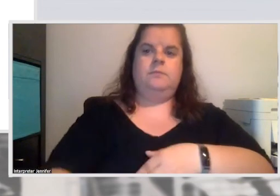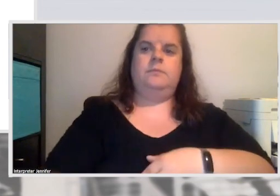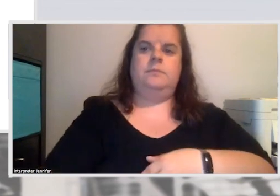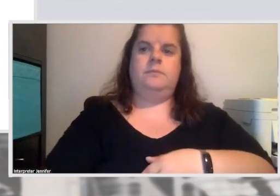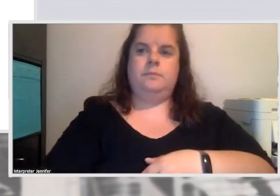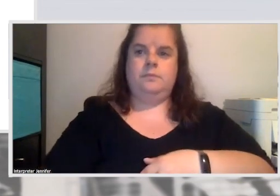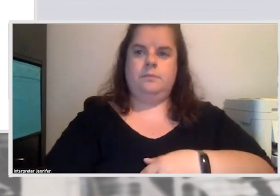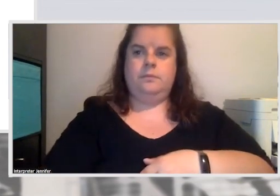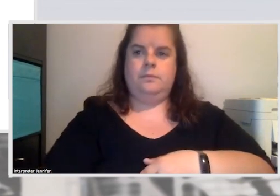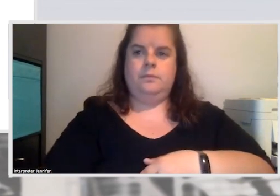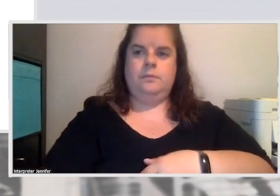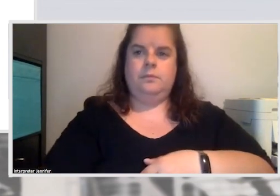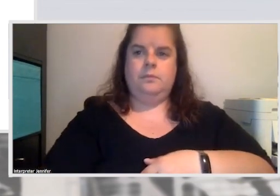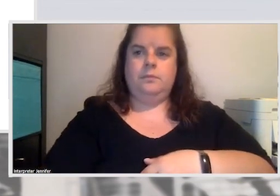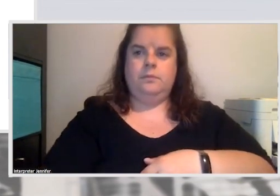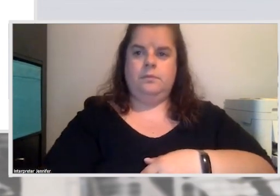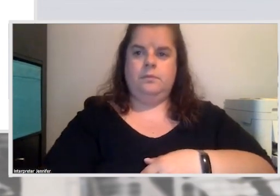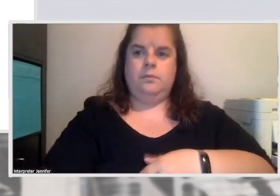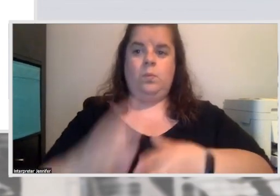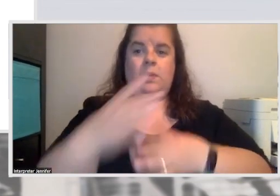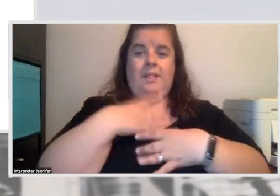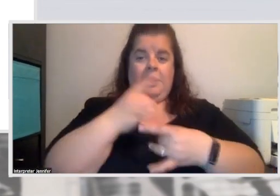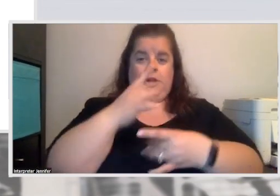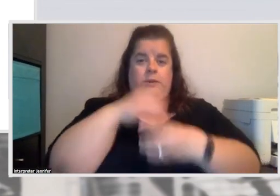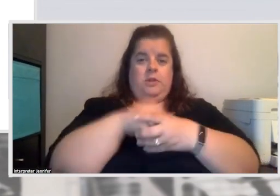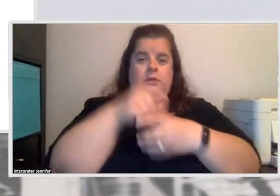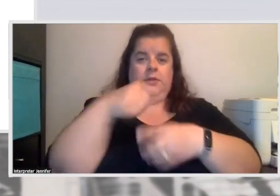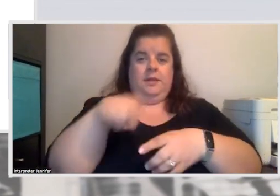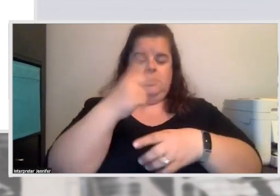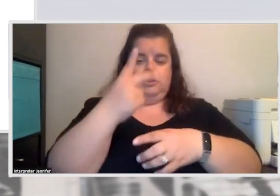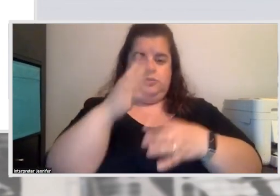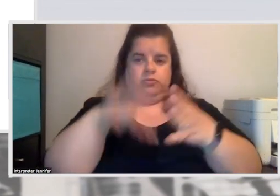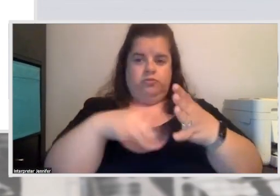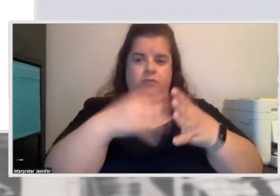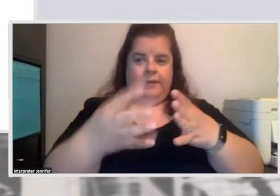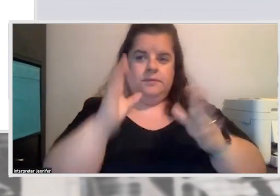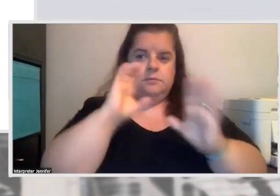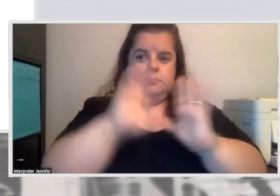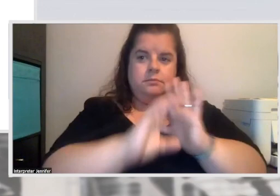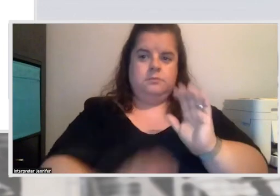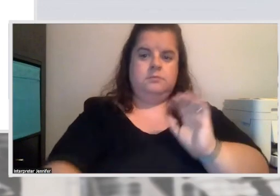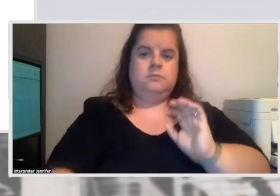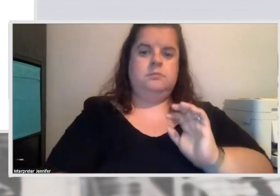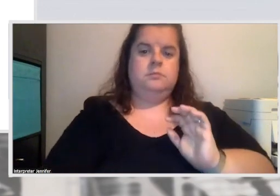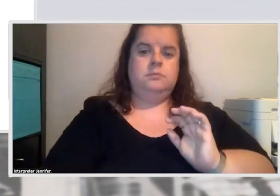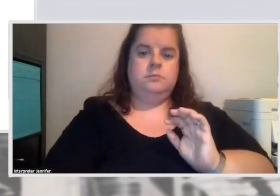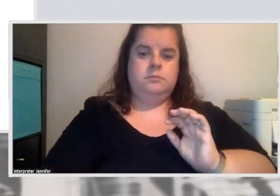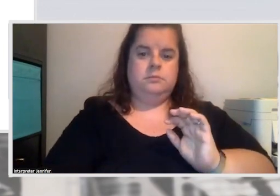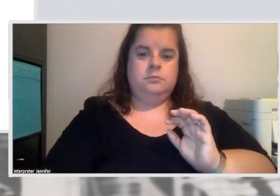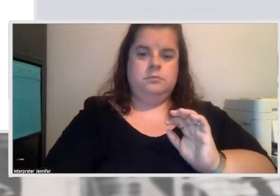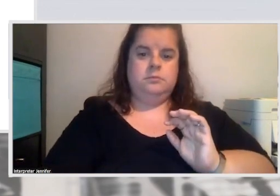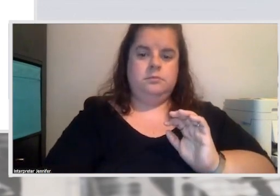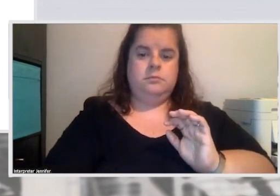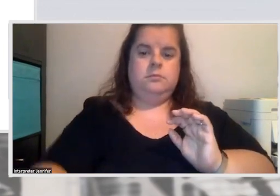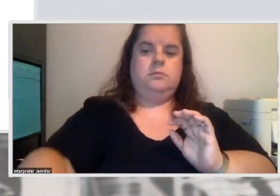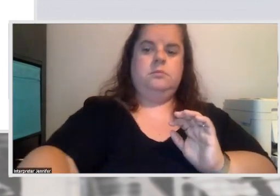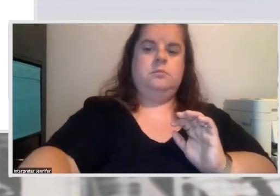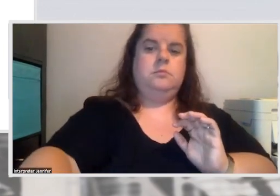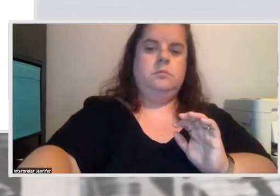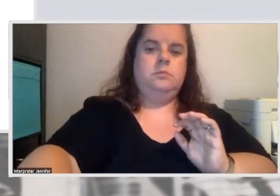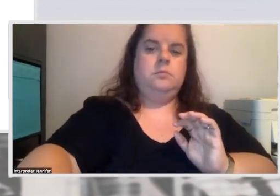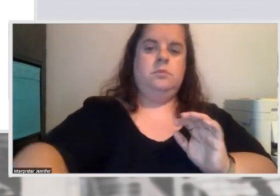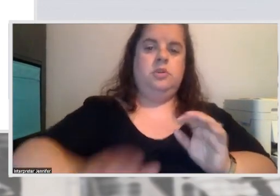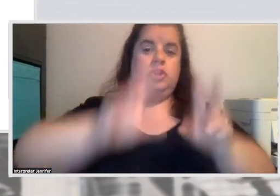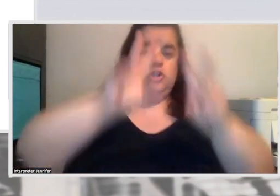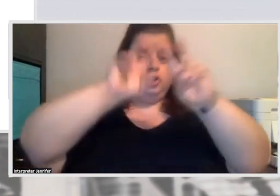We like to include these two graphs. For the right-hand side, there's 2022 survey responses in terms of the types